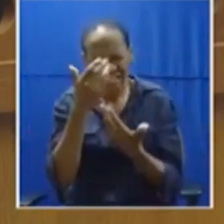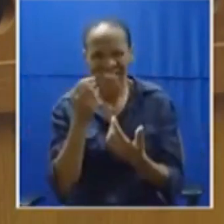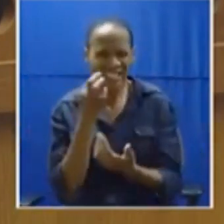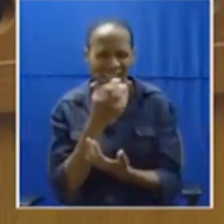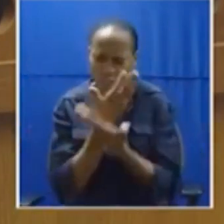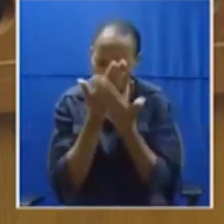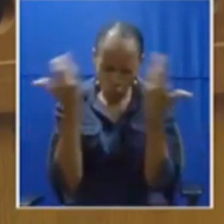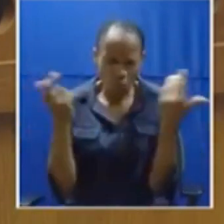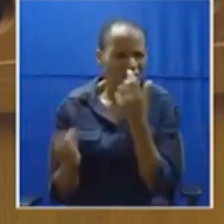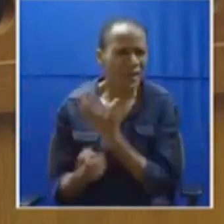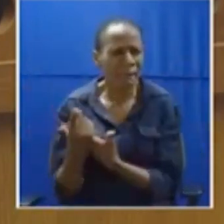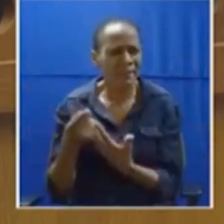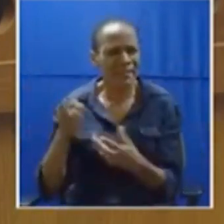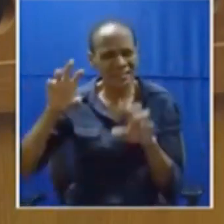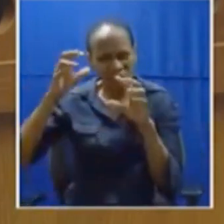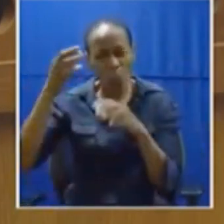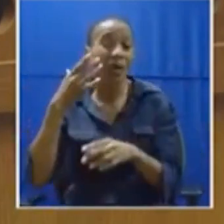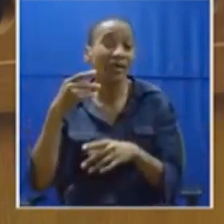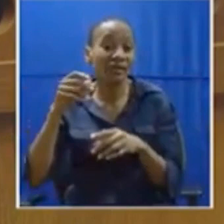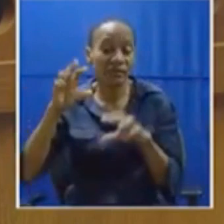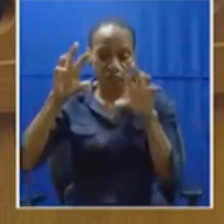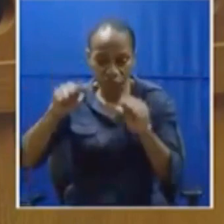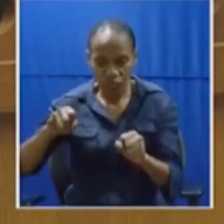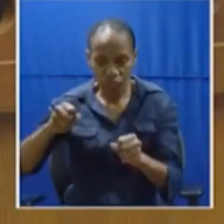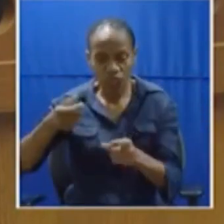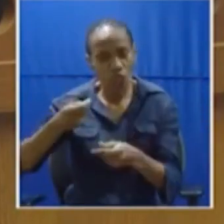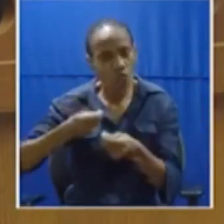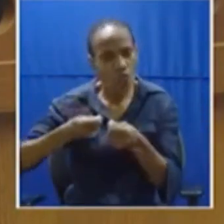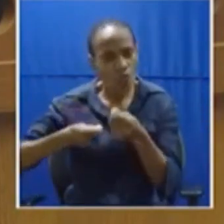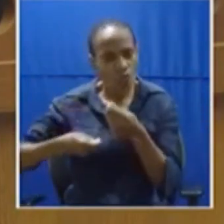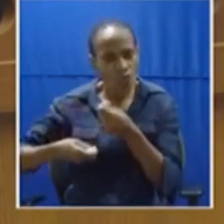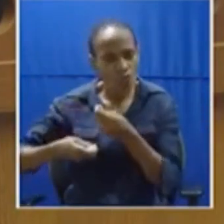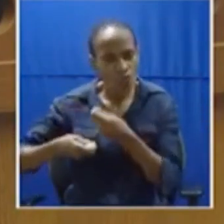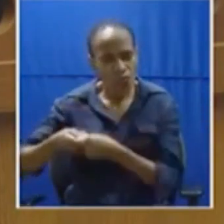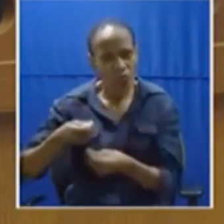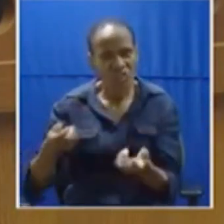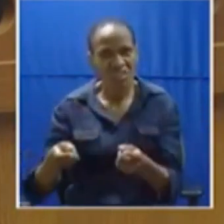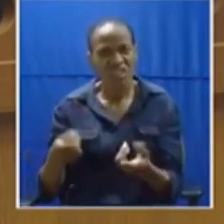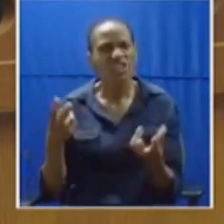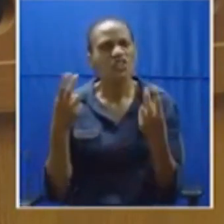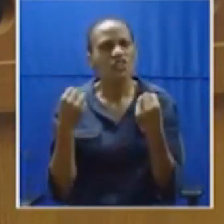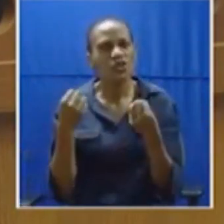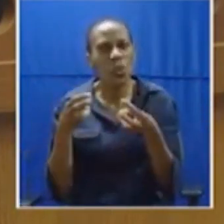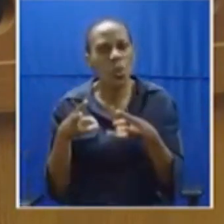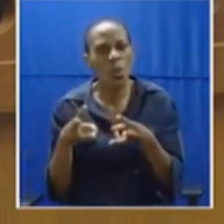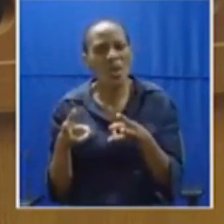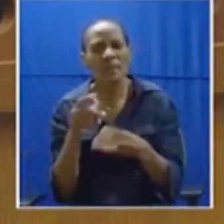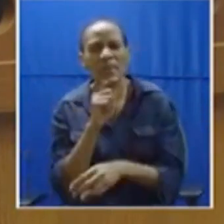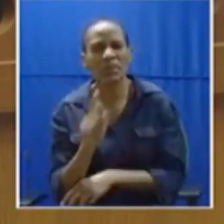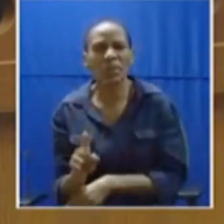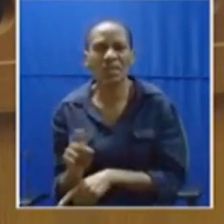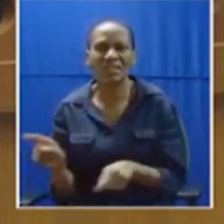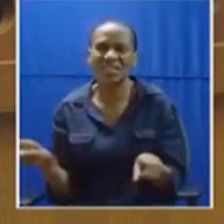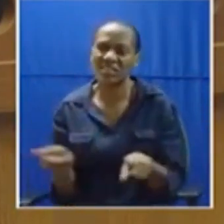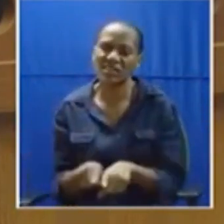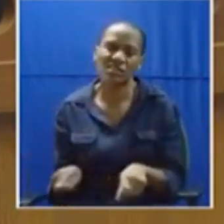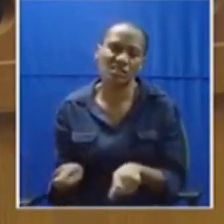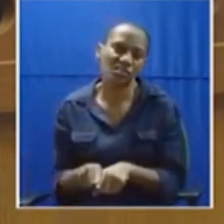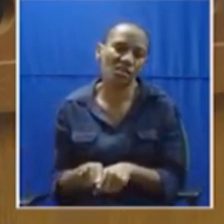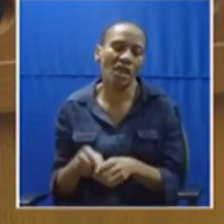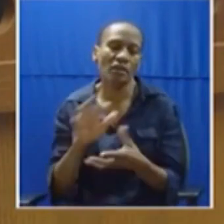happening. The new dawn is nothing more than the same old wine just being served to us in a brand new